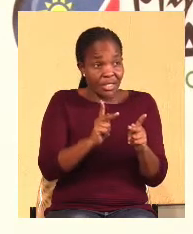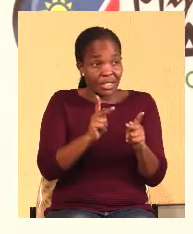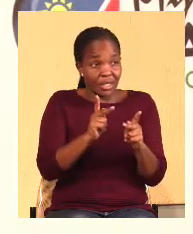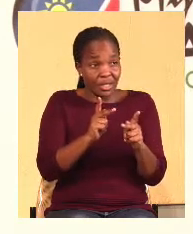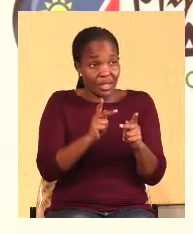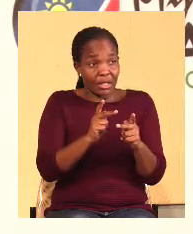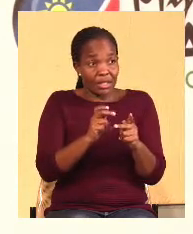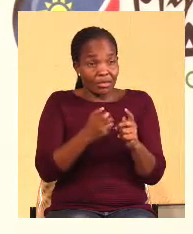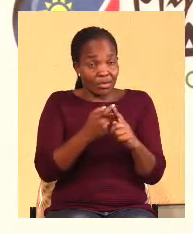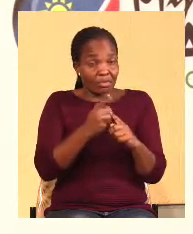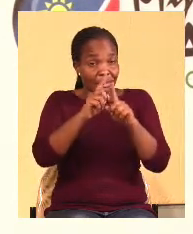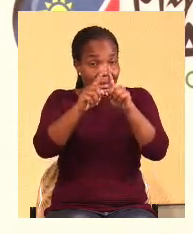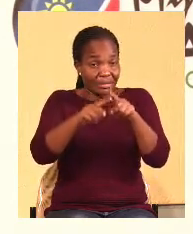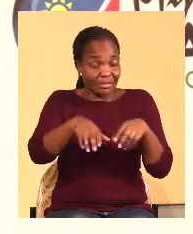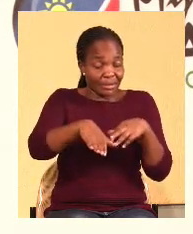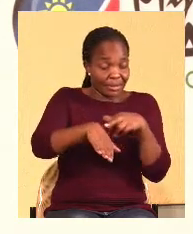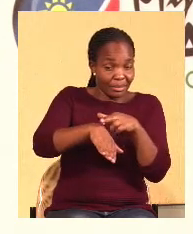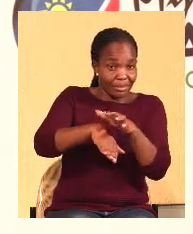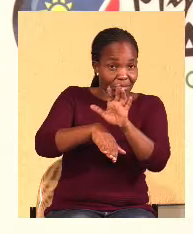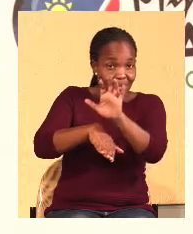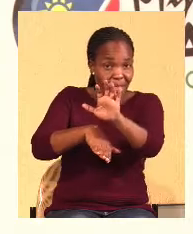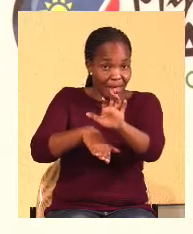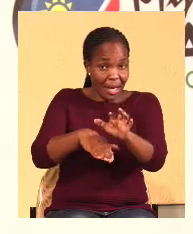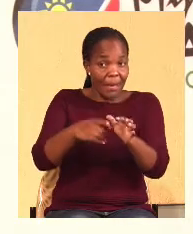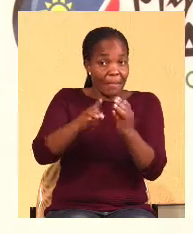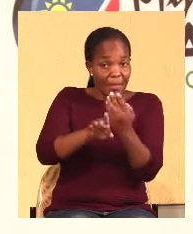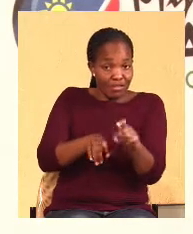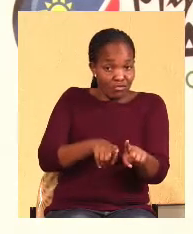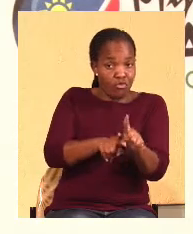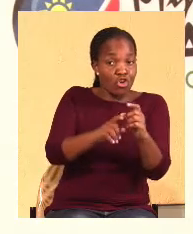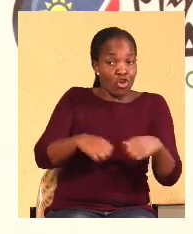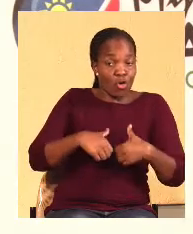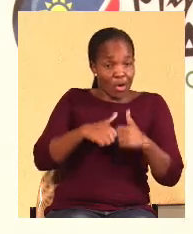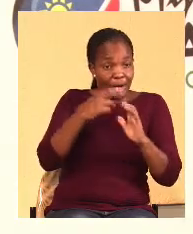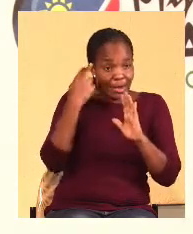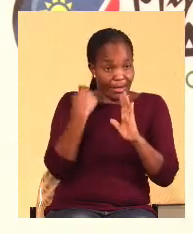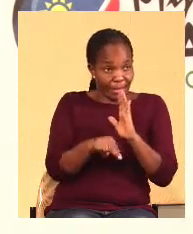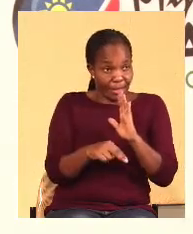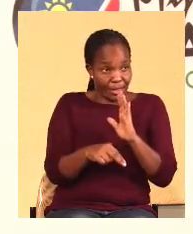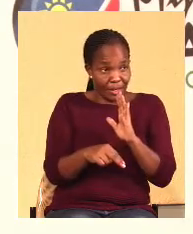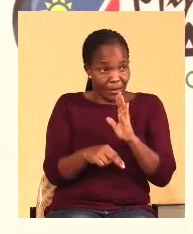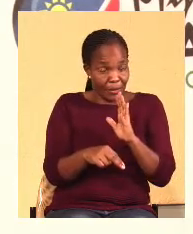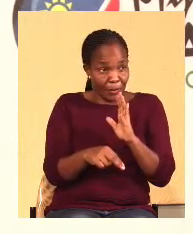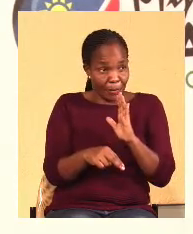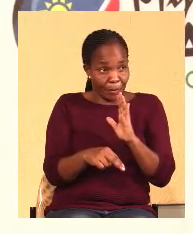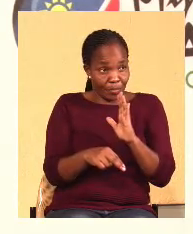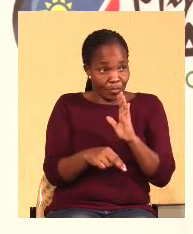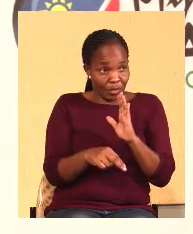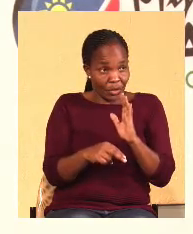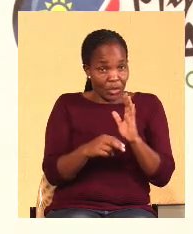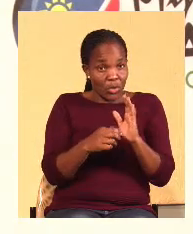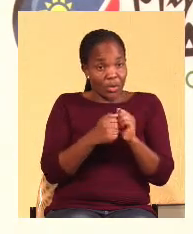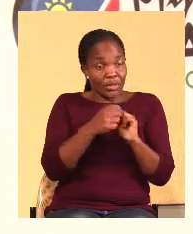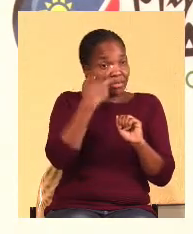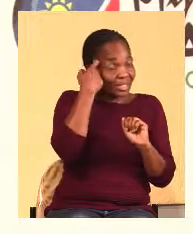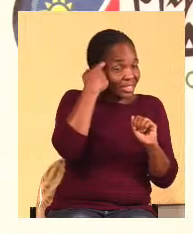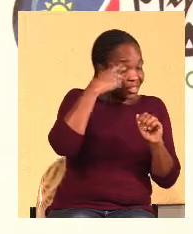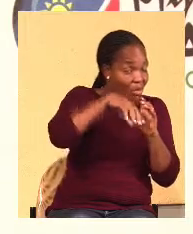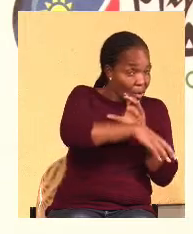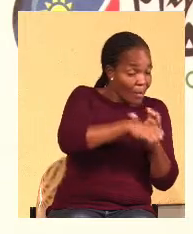regime. Okay. However, that shall be subject to health protocols that are set and agreed between the Ministry of Mines and the Ministry